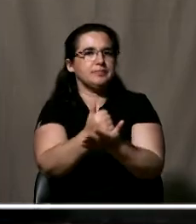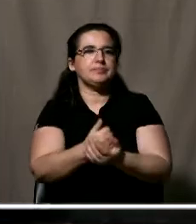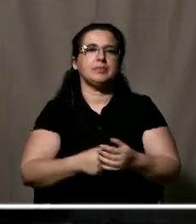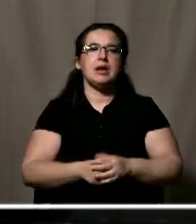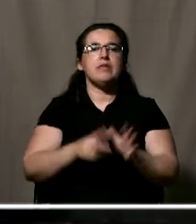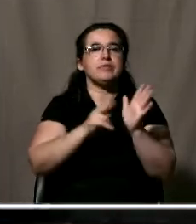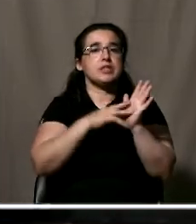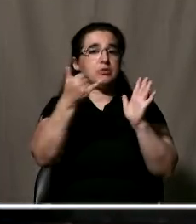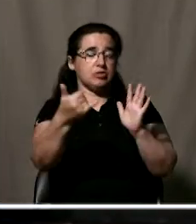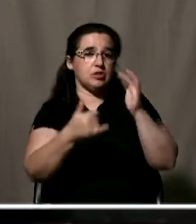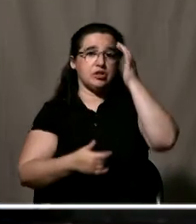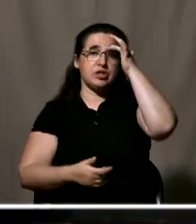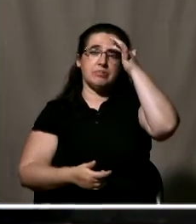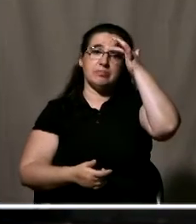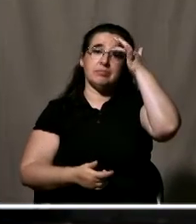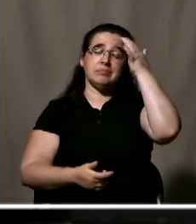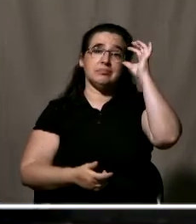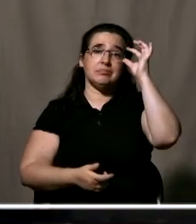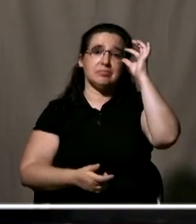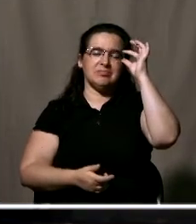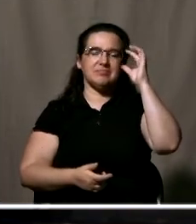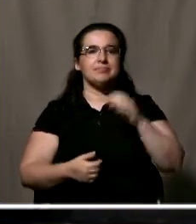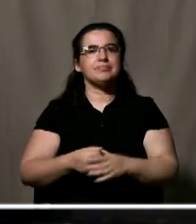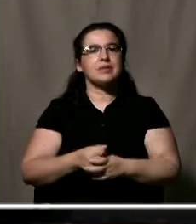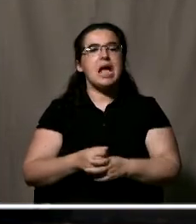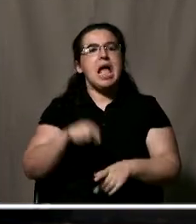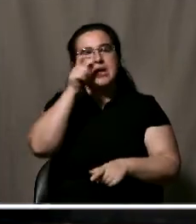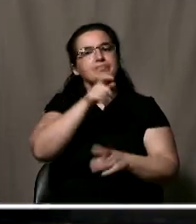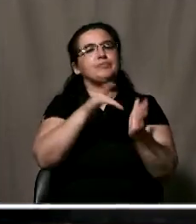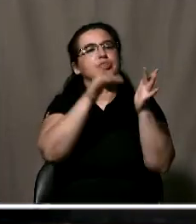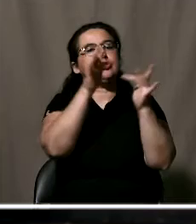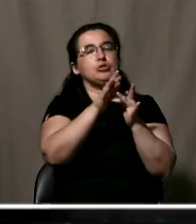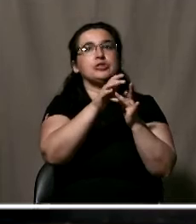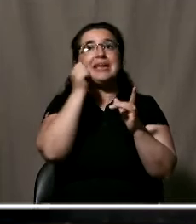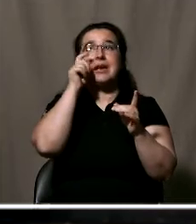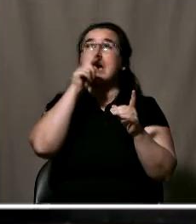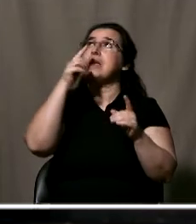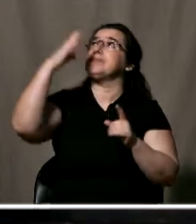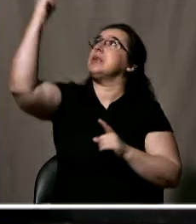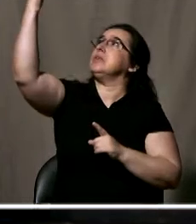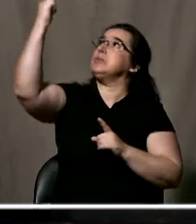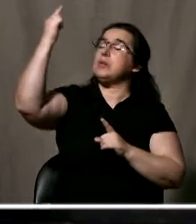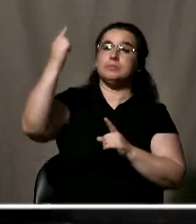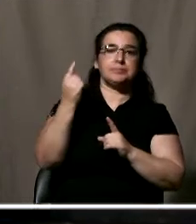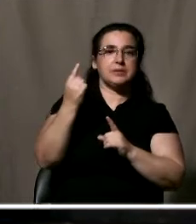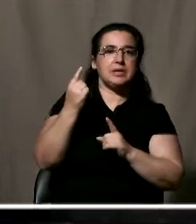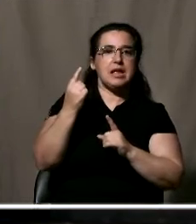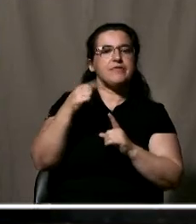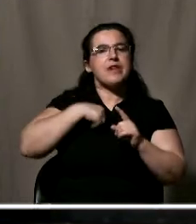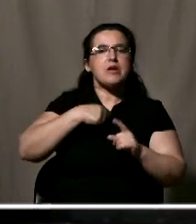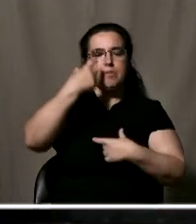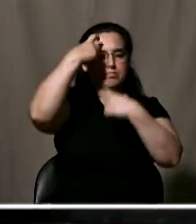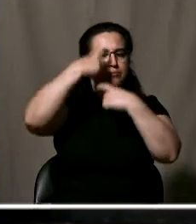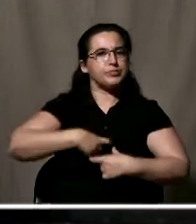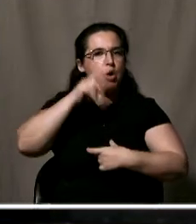who left heaven and tabernacled in human flesh. Ele é aquele que deixou o céu e veio acampar conosco em forma humana.